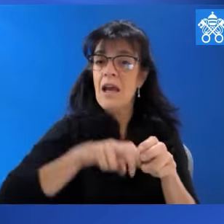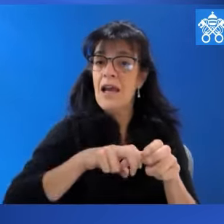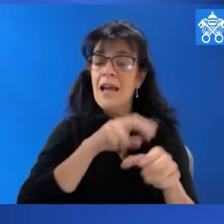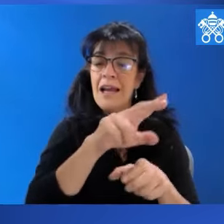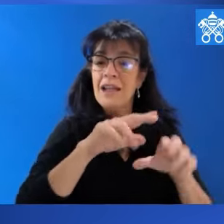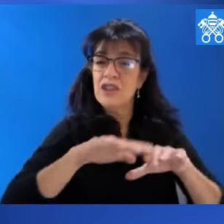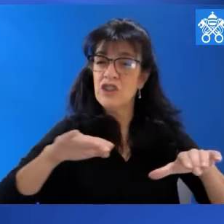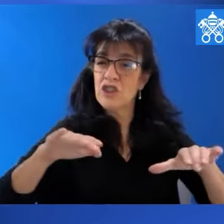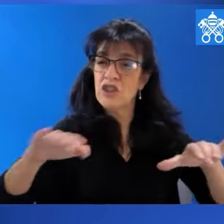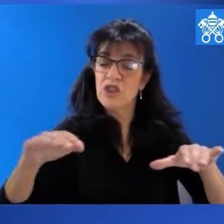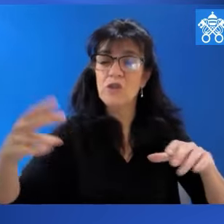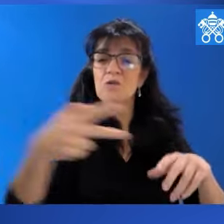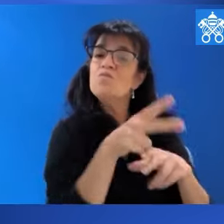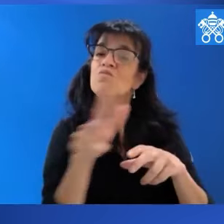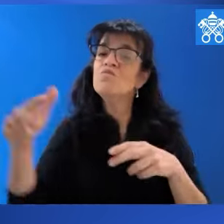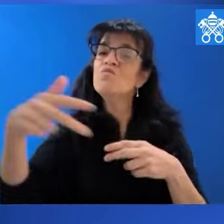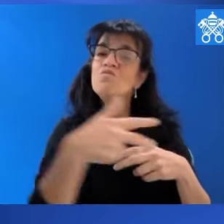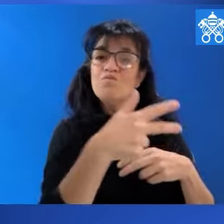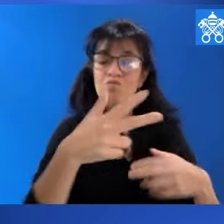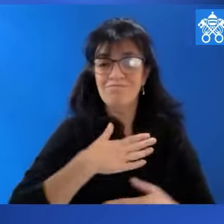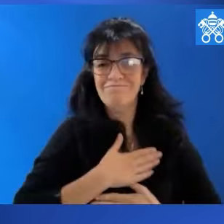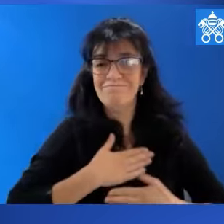round with him for the joy ride.